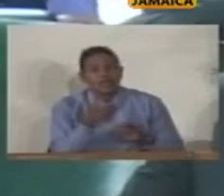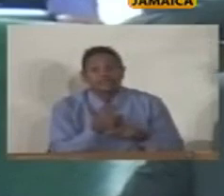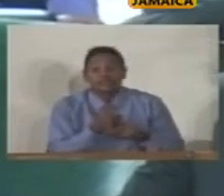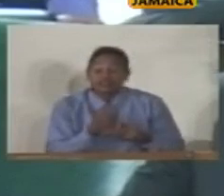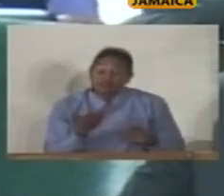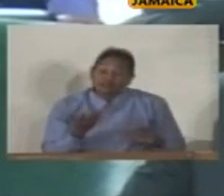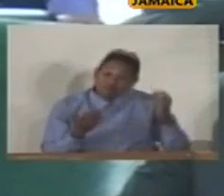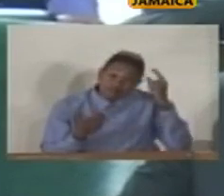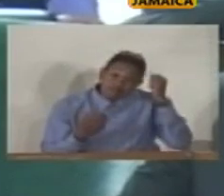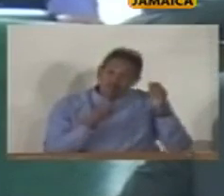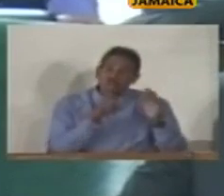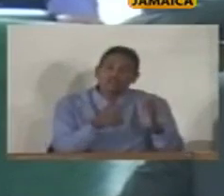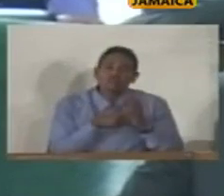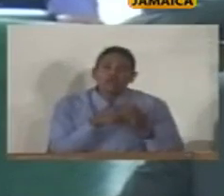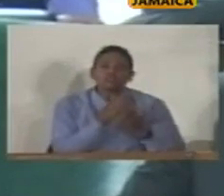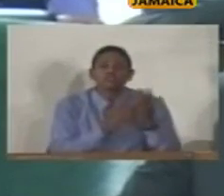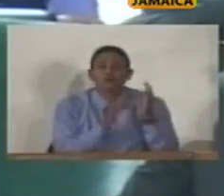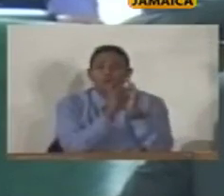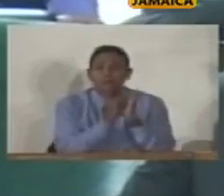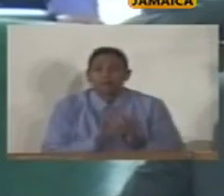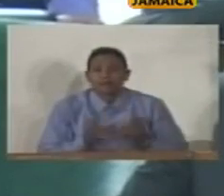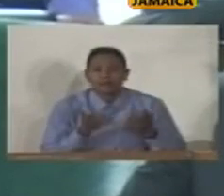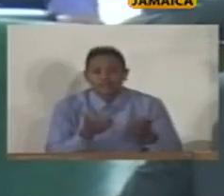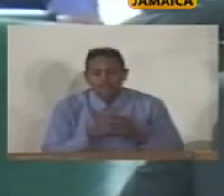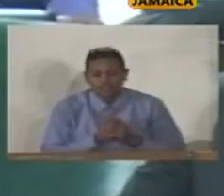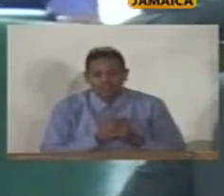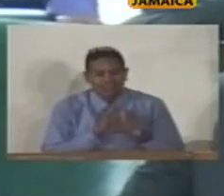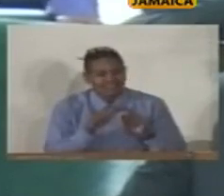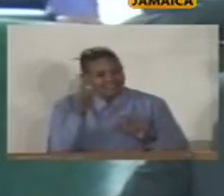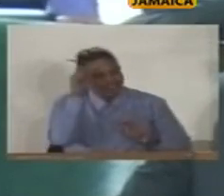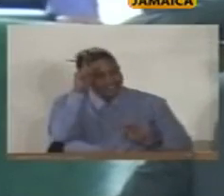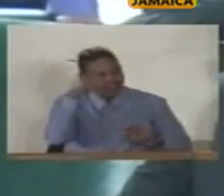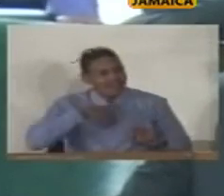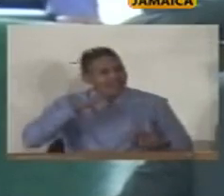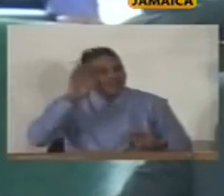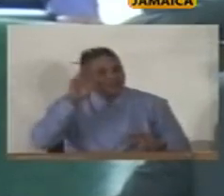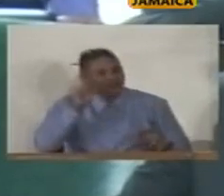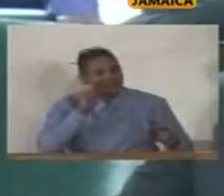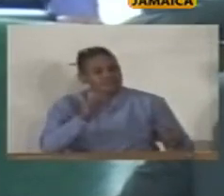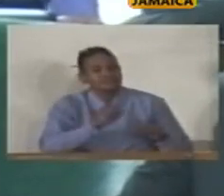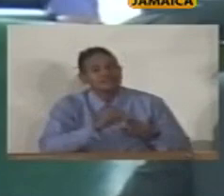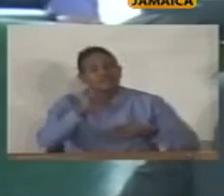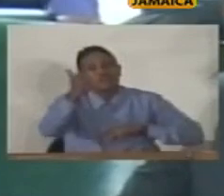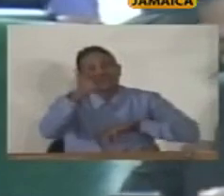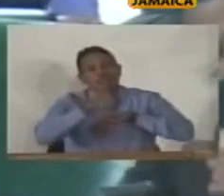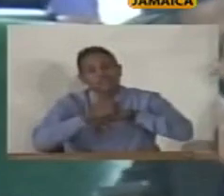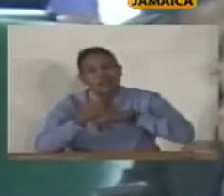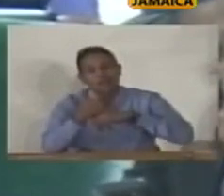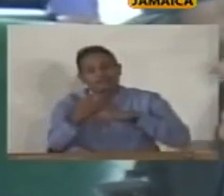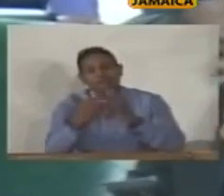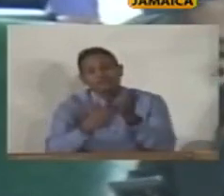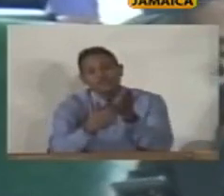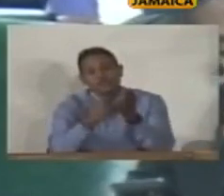it requires some amendments. But that I will treat with at another time.